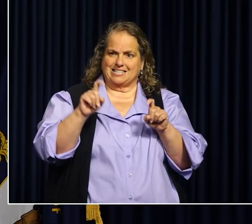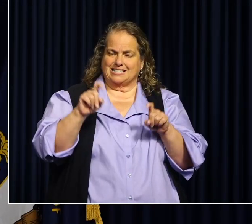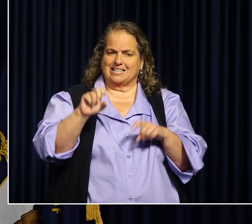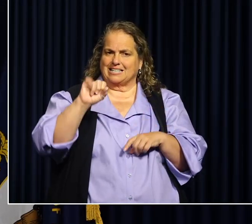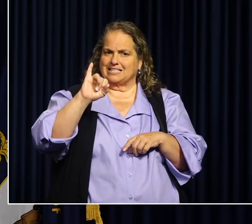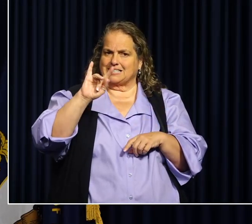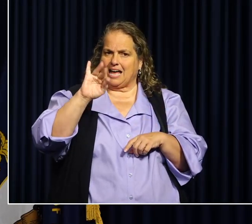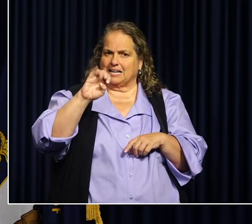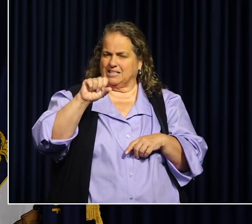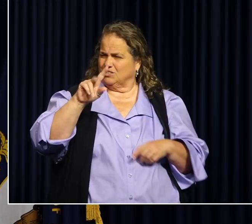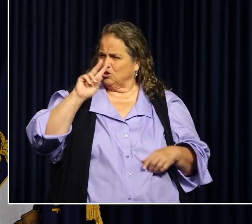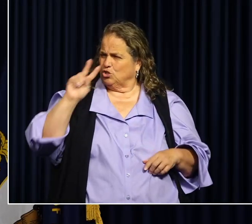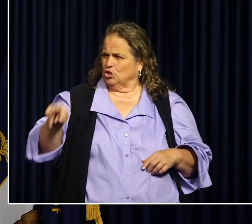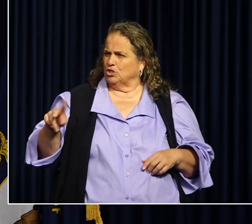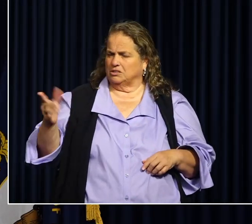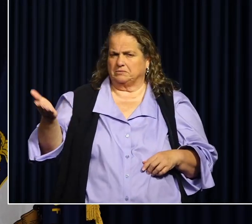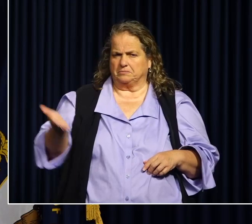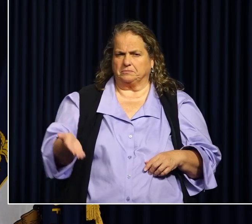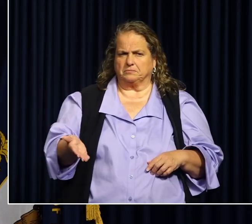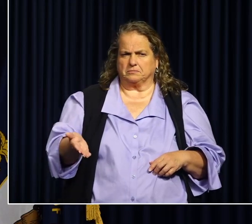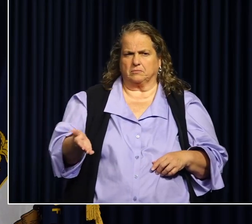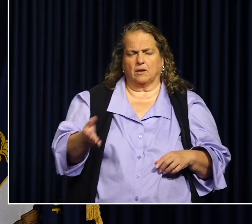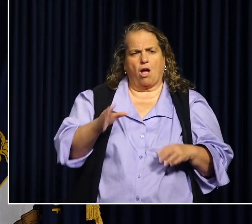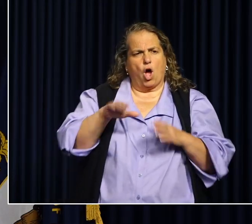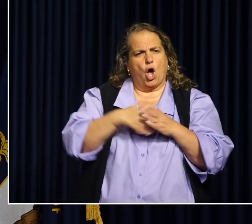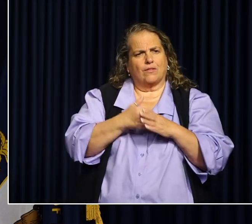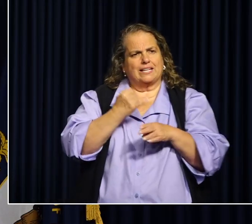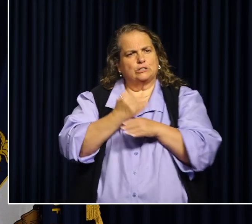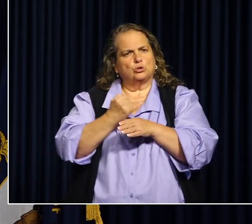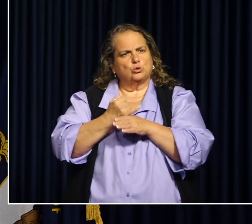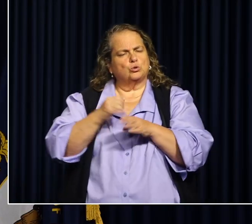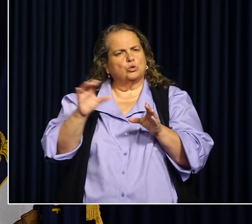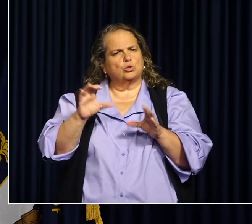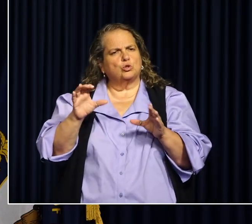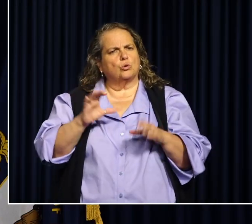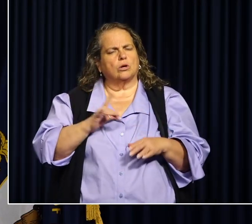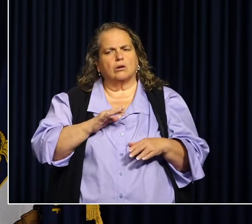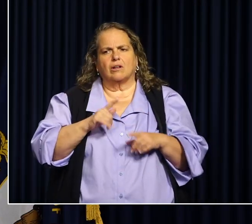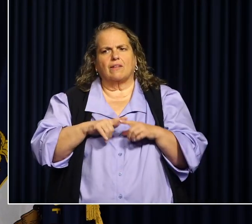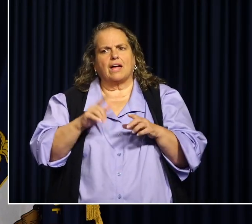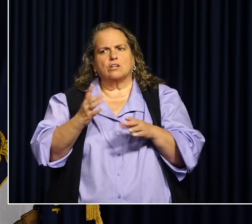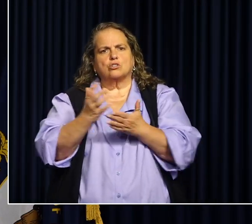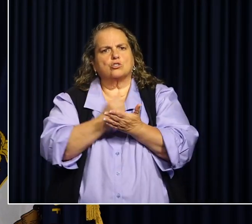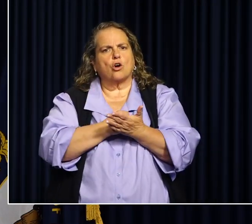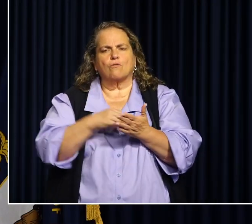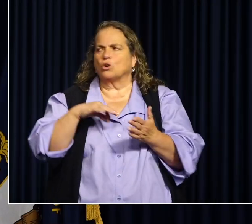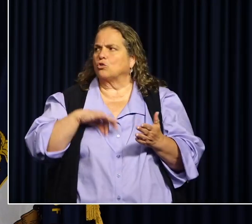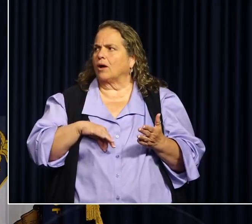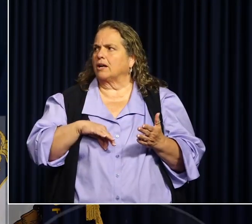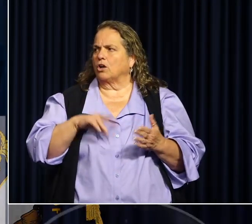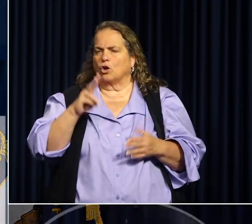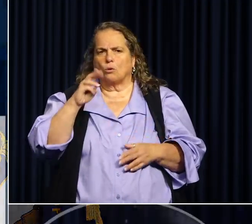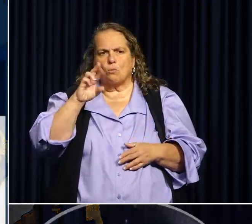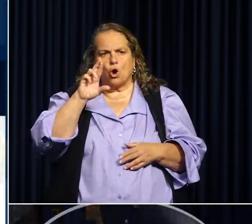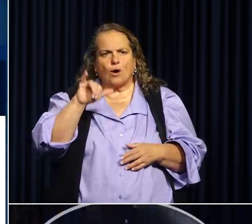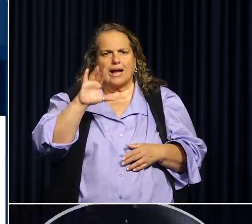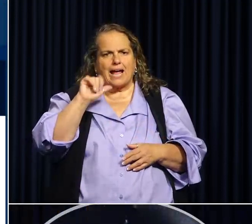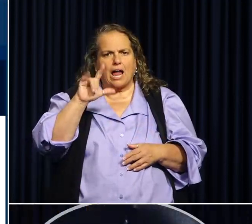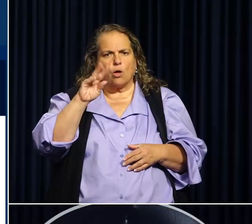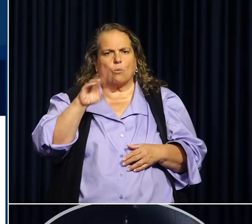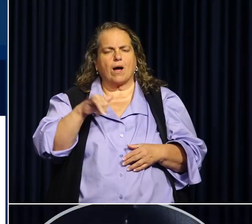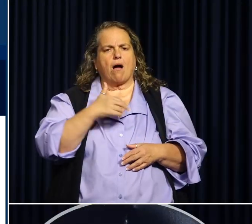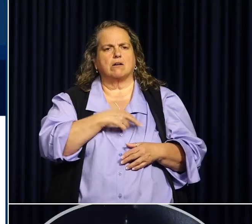know, it's all the institutions that are doing this that deserve credit too, from the Murray Callaway Hospital